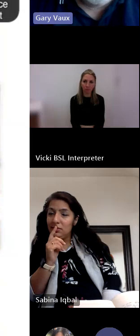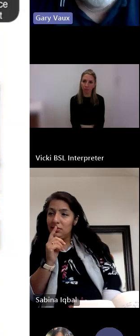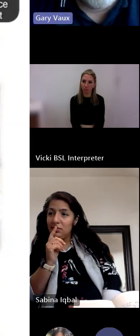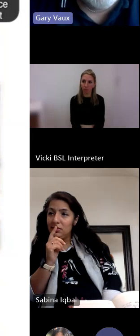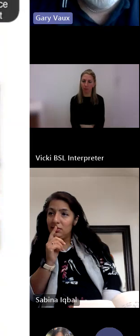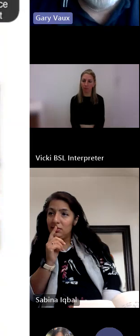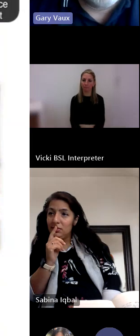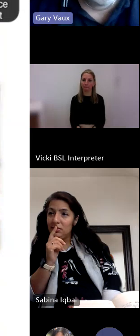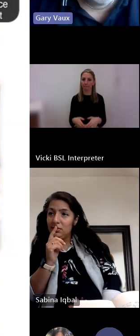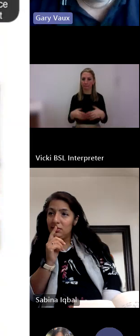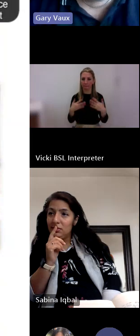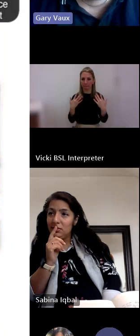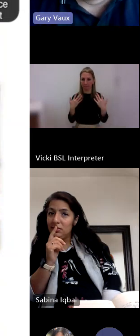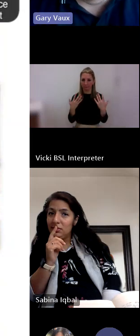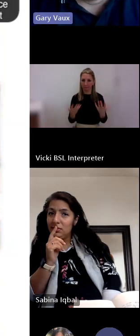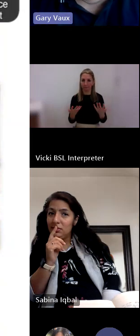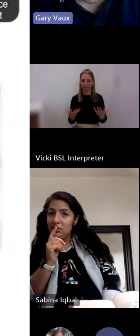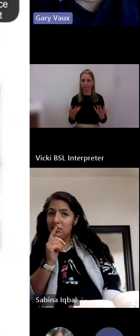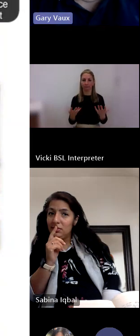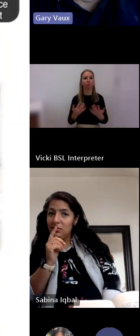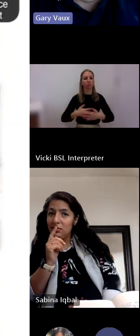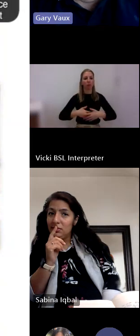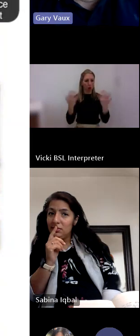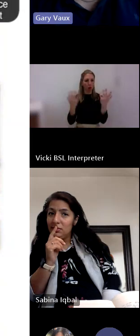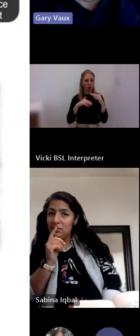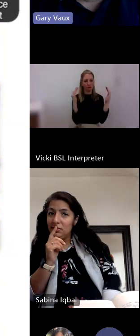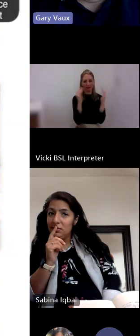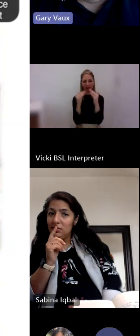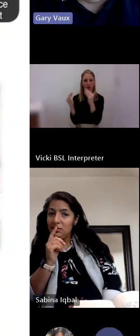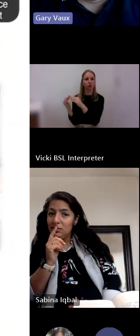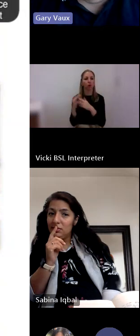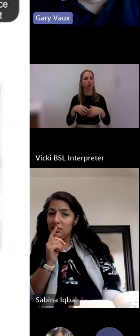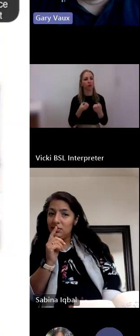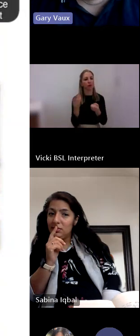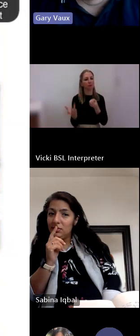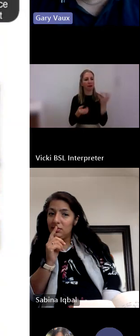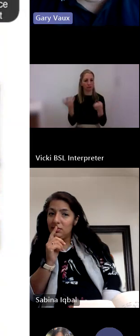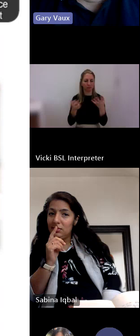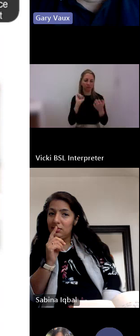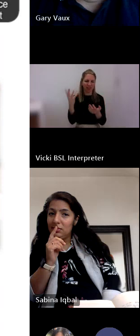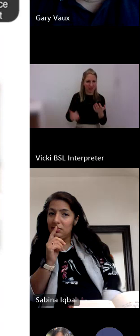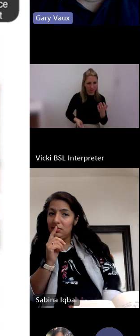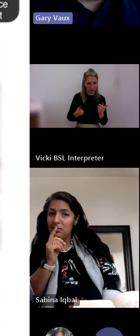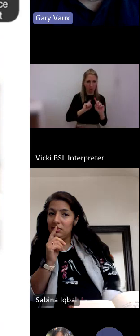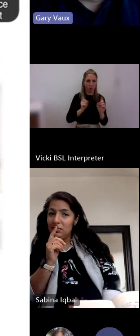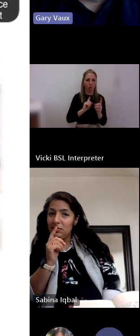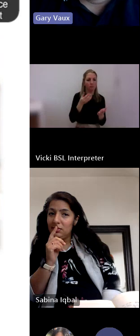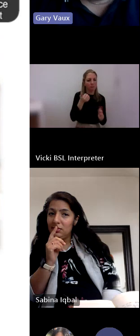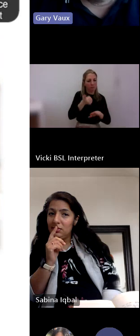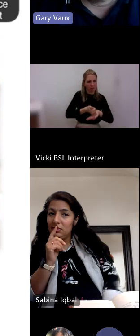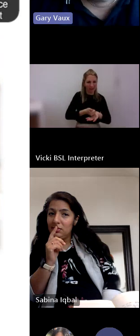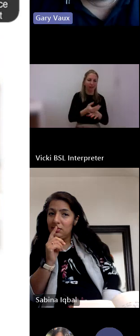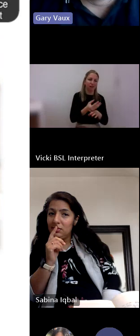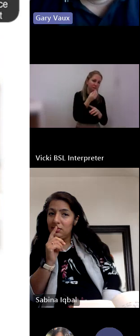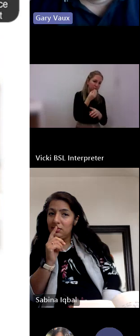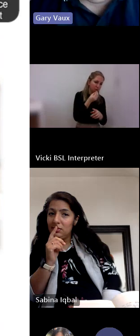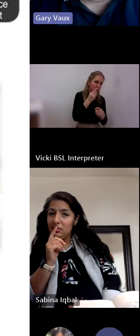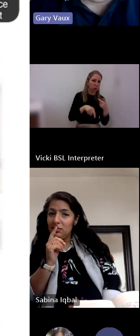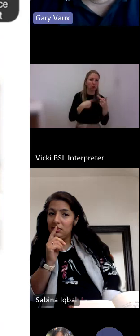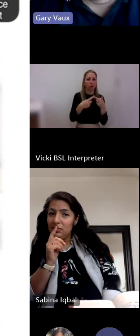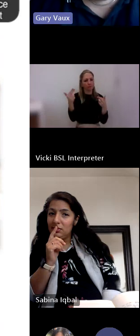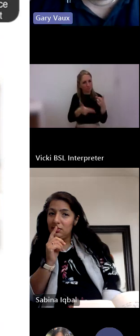Quite obvious that households who spend more of their income on the basics, food and fuel, and those have gone up most